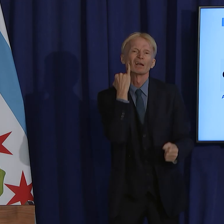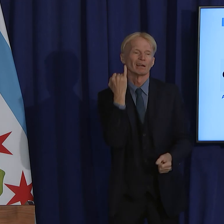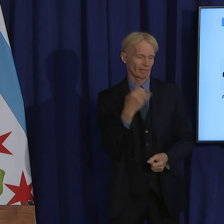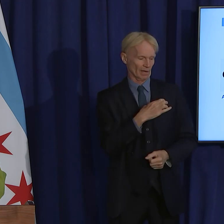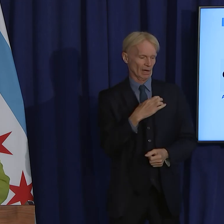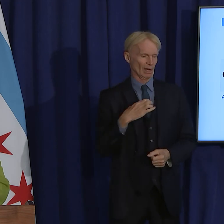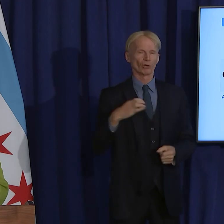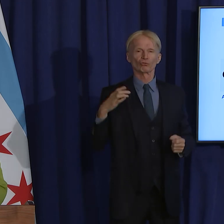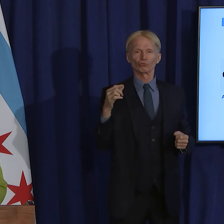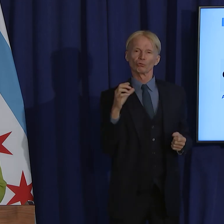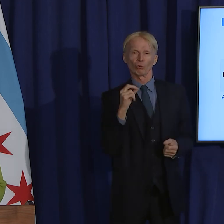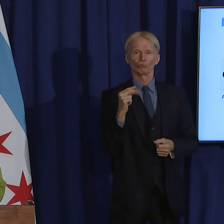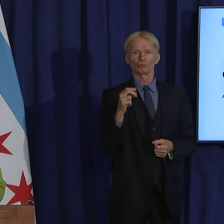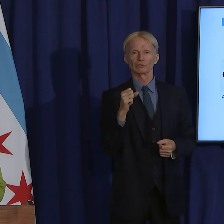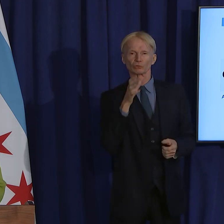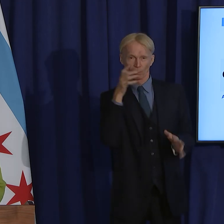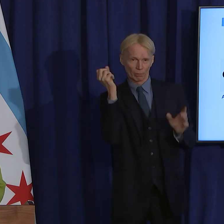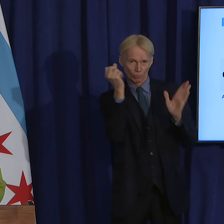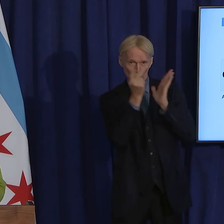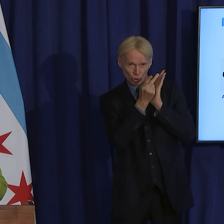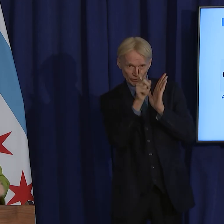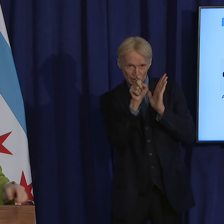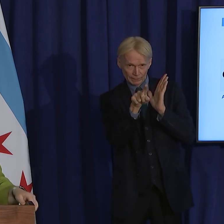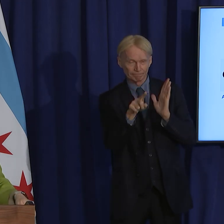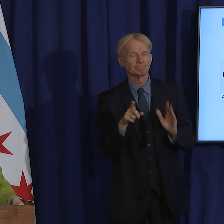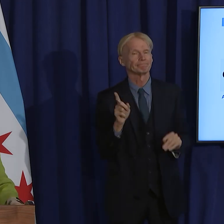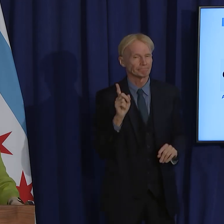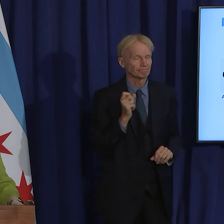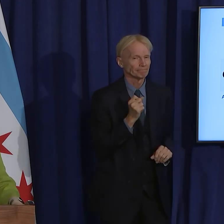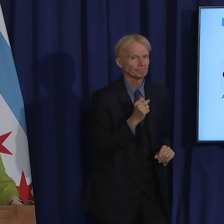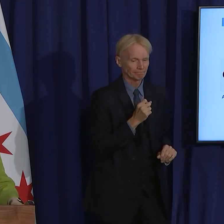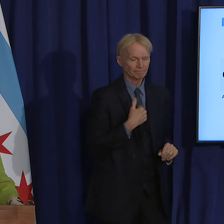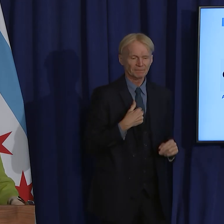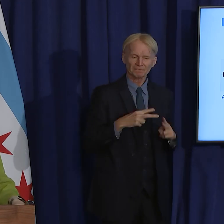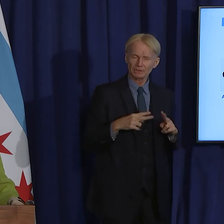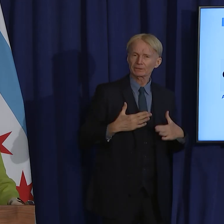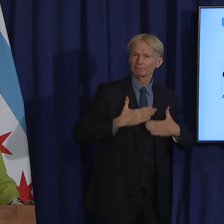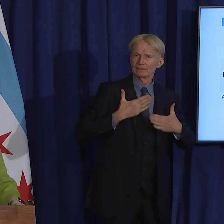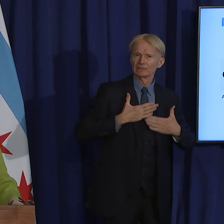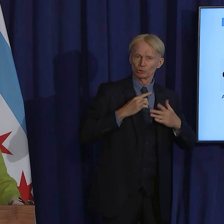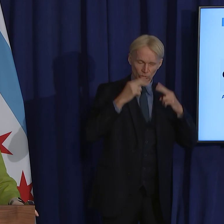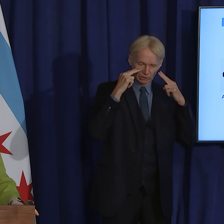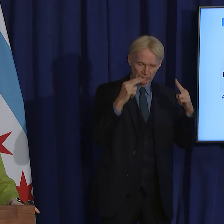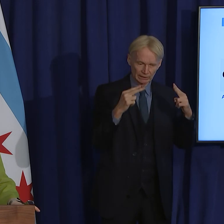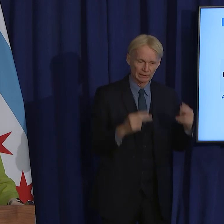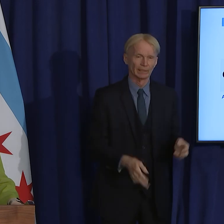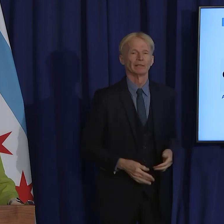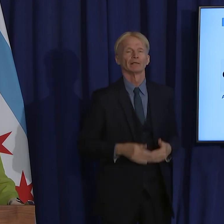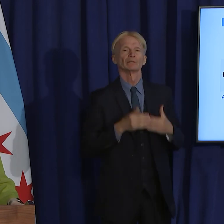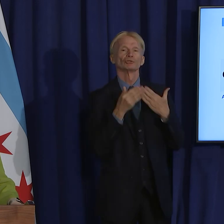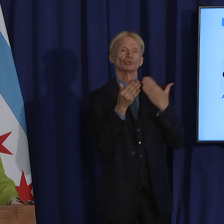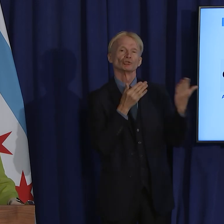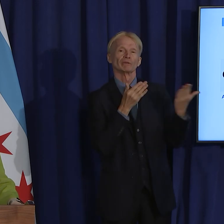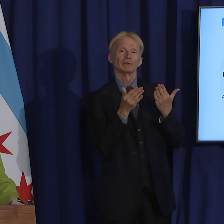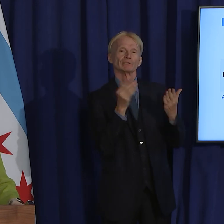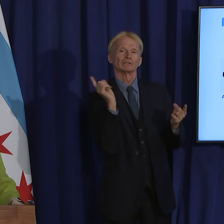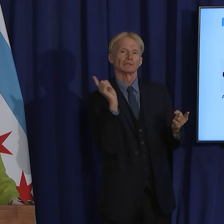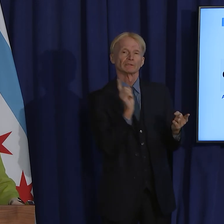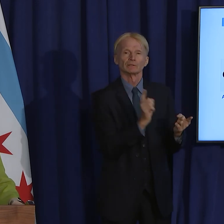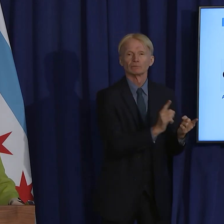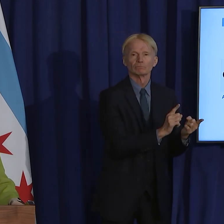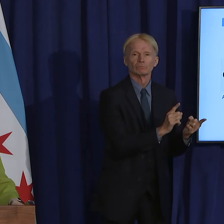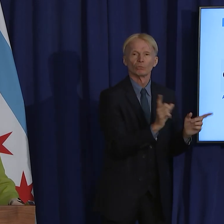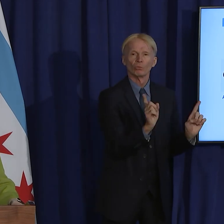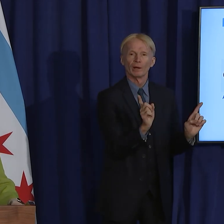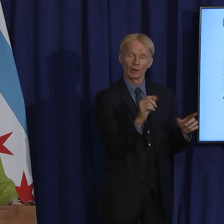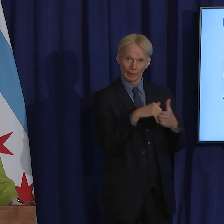does approve it. Yeah, so I was very pleased to see attention to lead service lines in